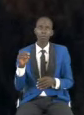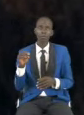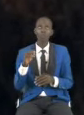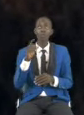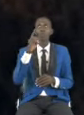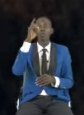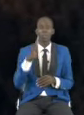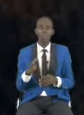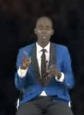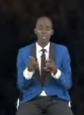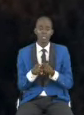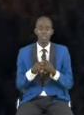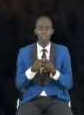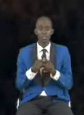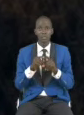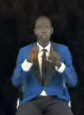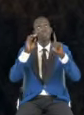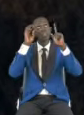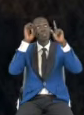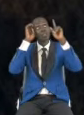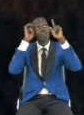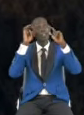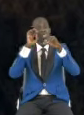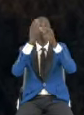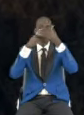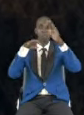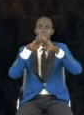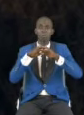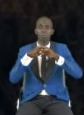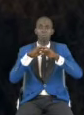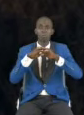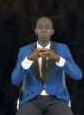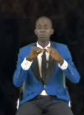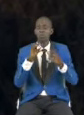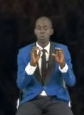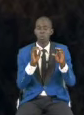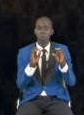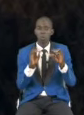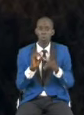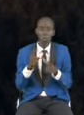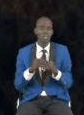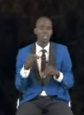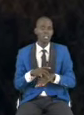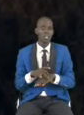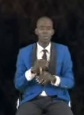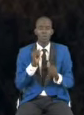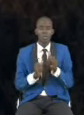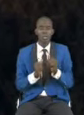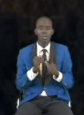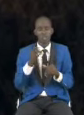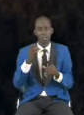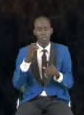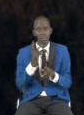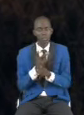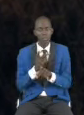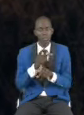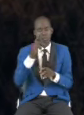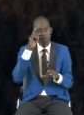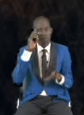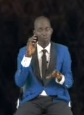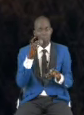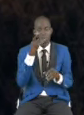heaven, nor in the earth, which keepeth covenant and showeth